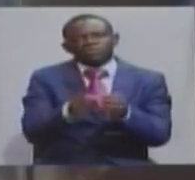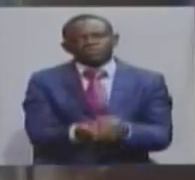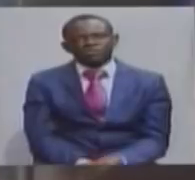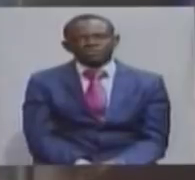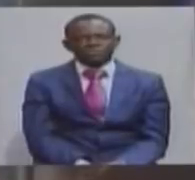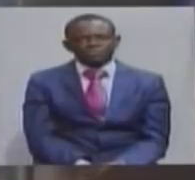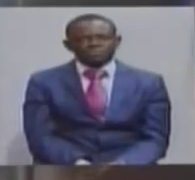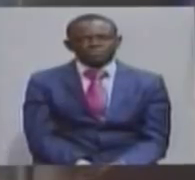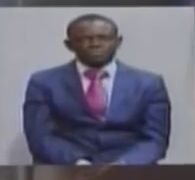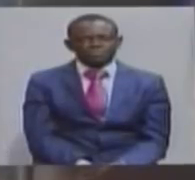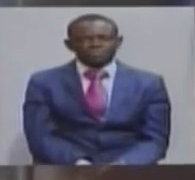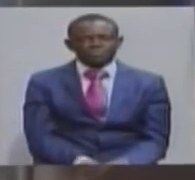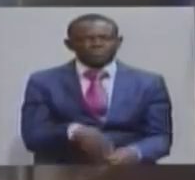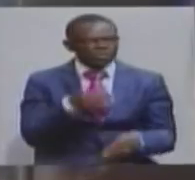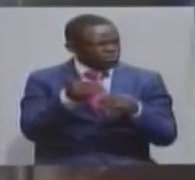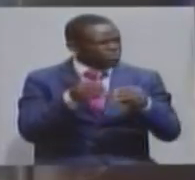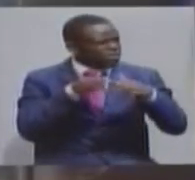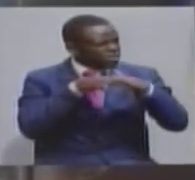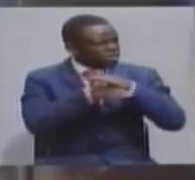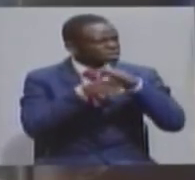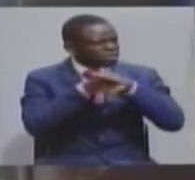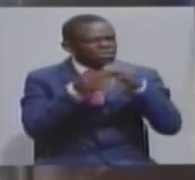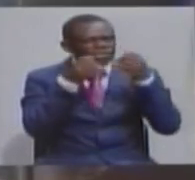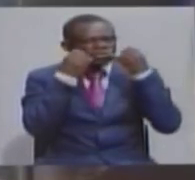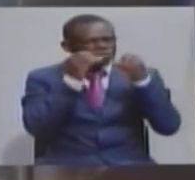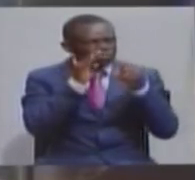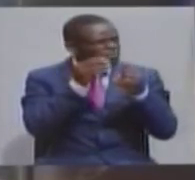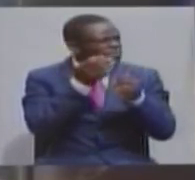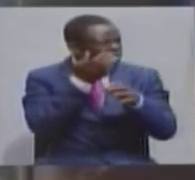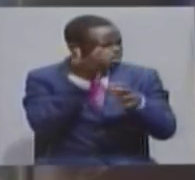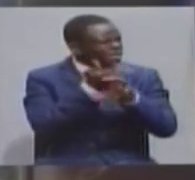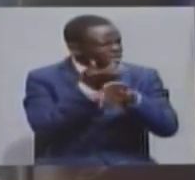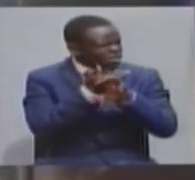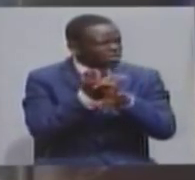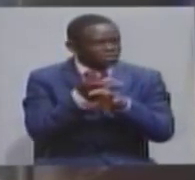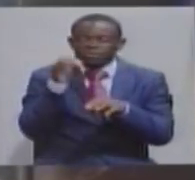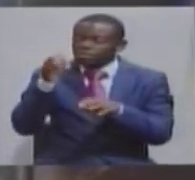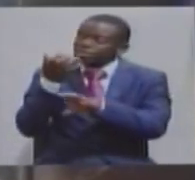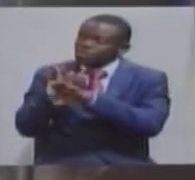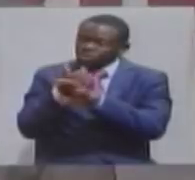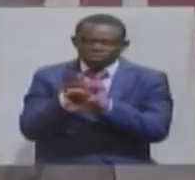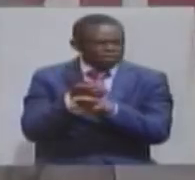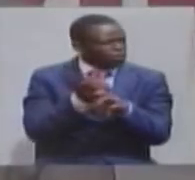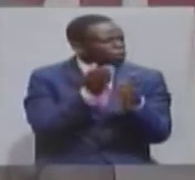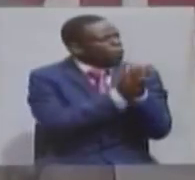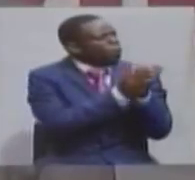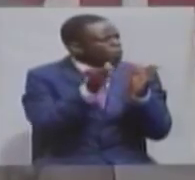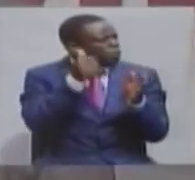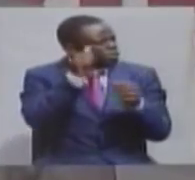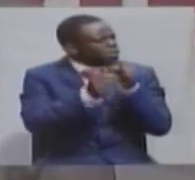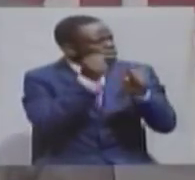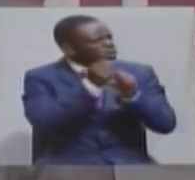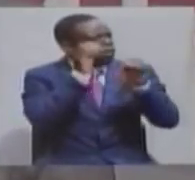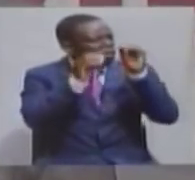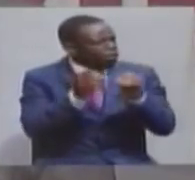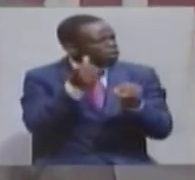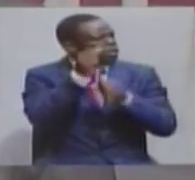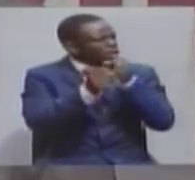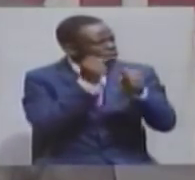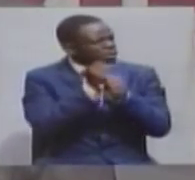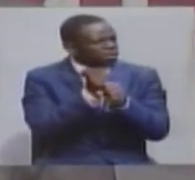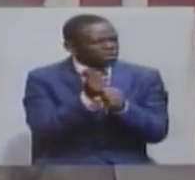quite a complicated law. It takes 10 years to make. It's not an easy law. It makes 10 years to enact. It is not an easy law. It is a very complex law. But more complex than any